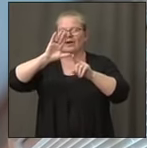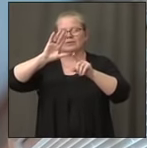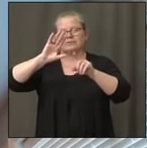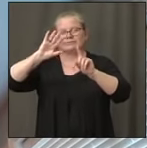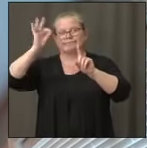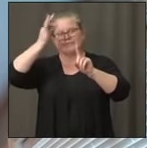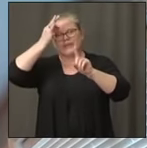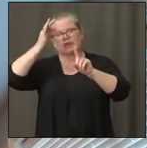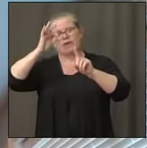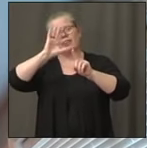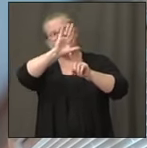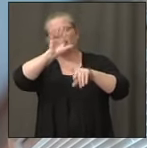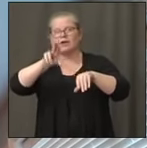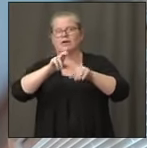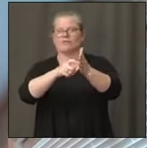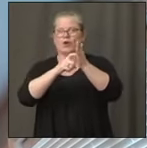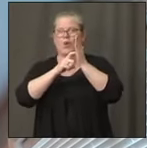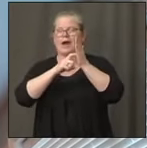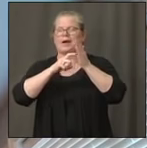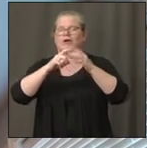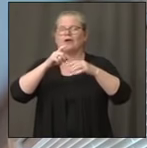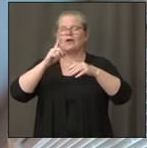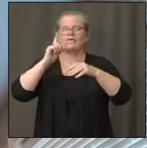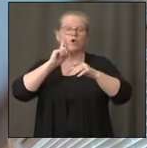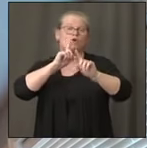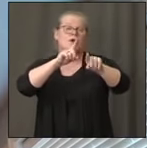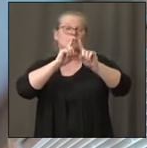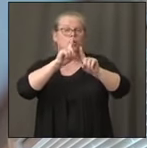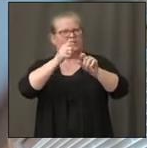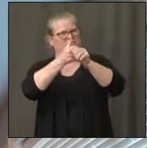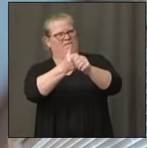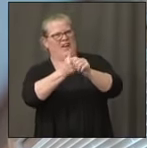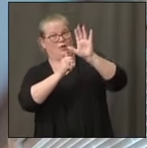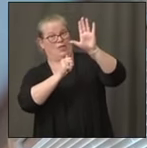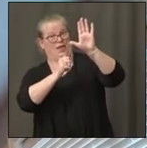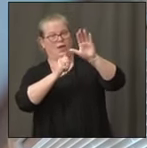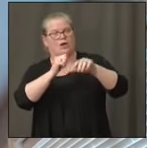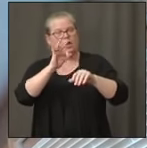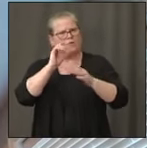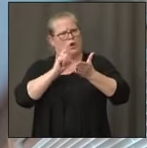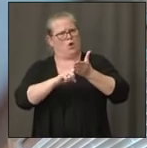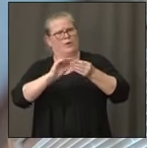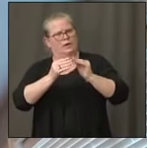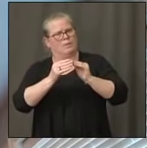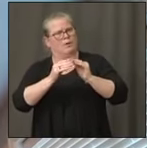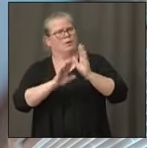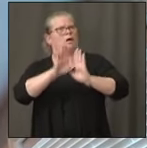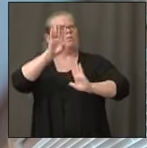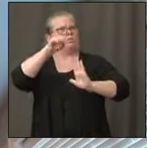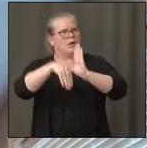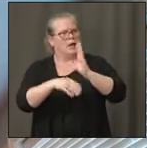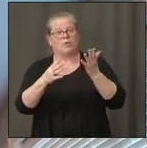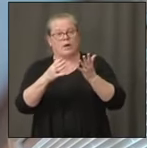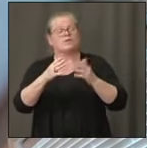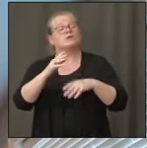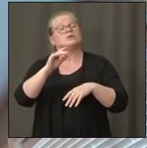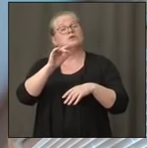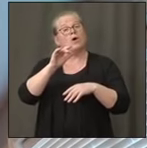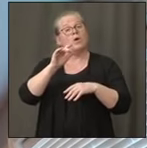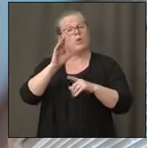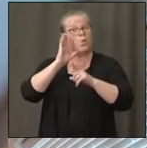information about any changes in status. So we'll get back to you in terms of whether there would be a public report on